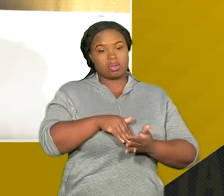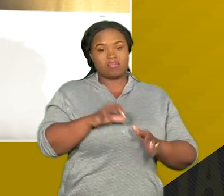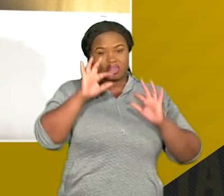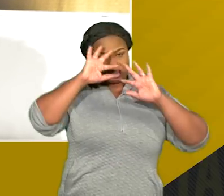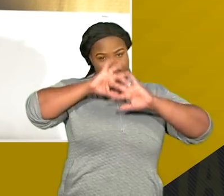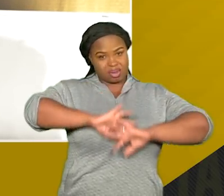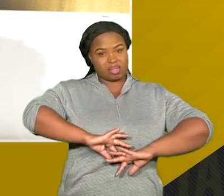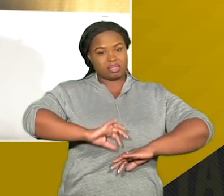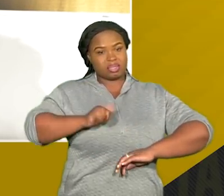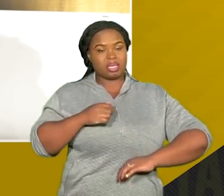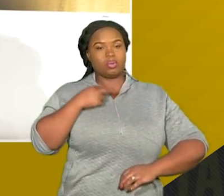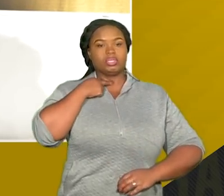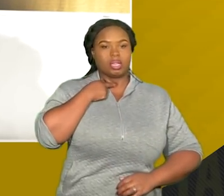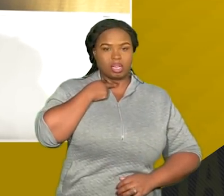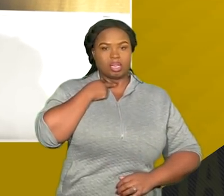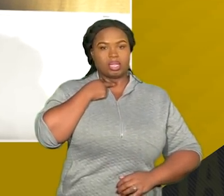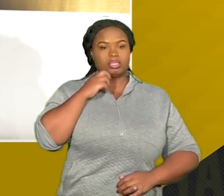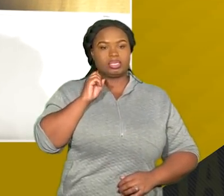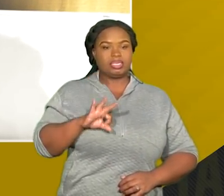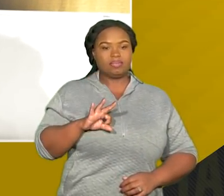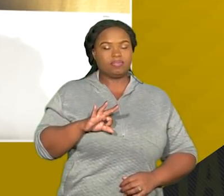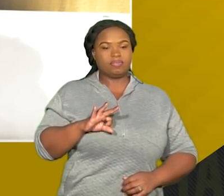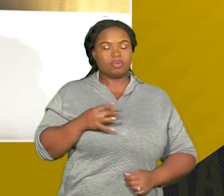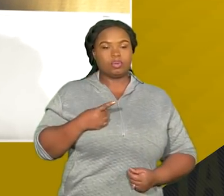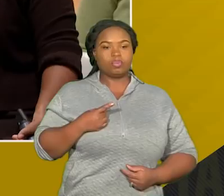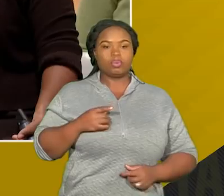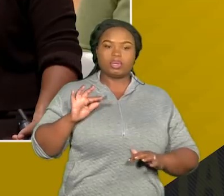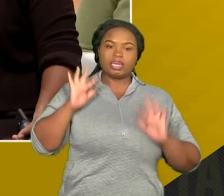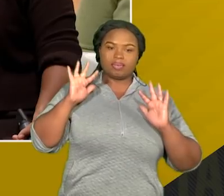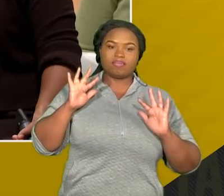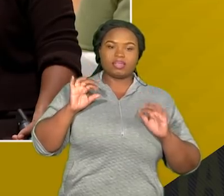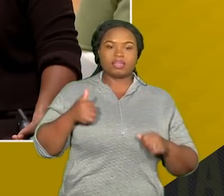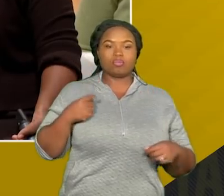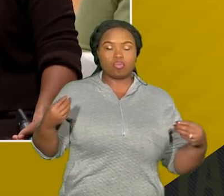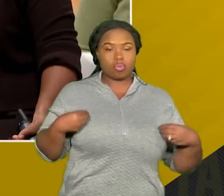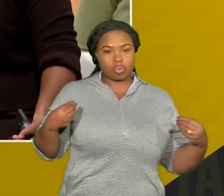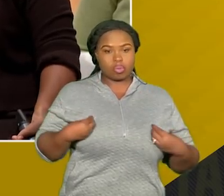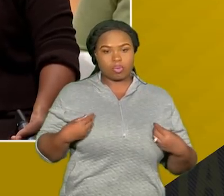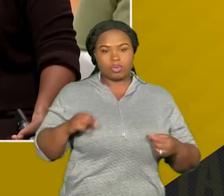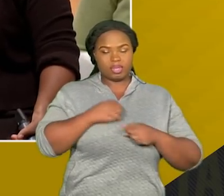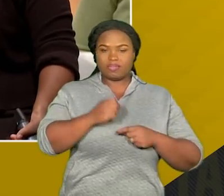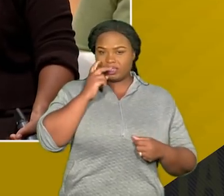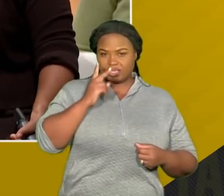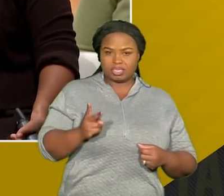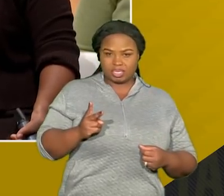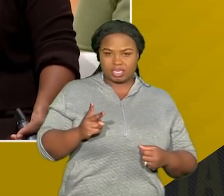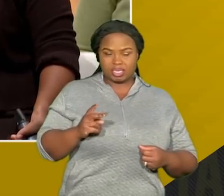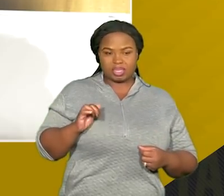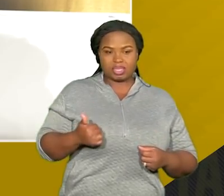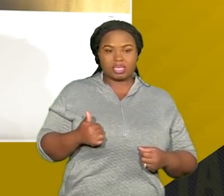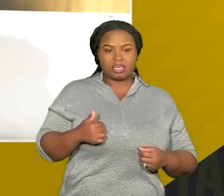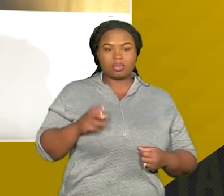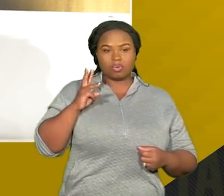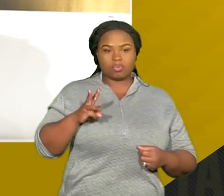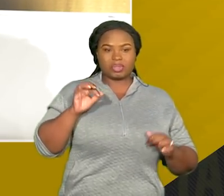and then Atarea, if Nersa react, Morbona Chenila, if it didn't react, Chenila